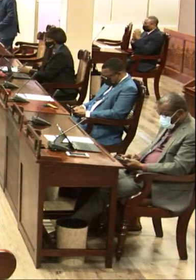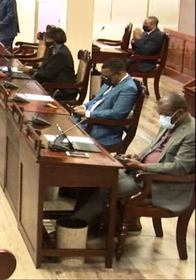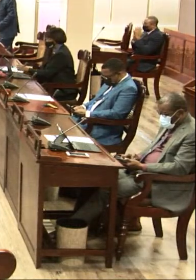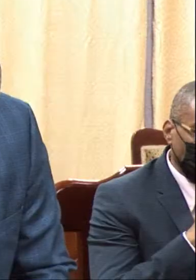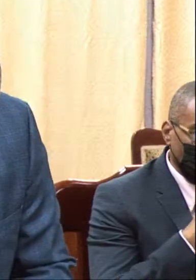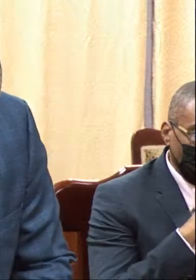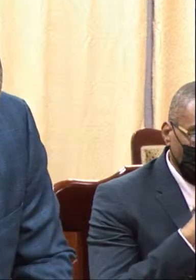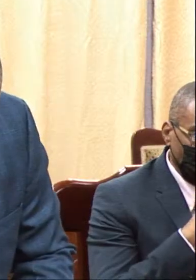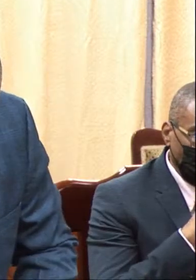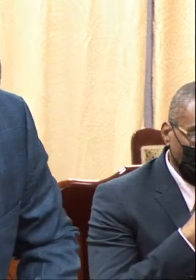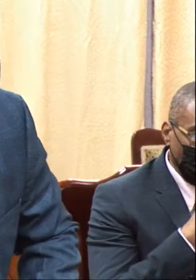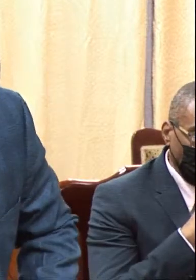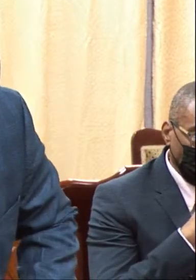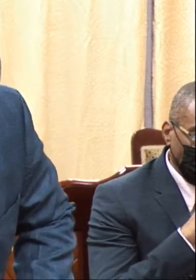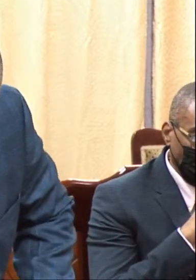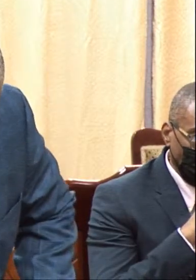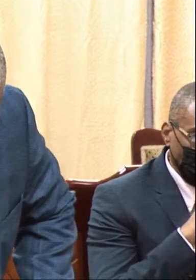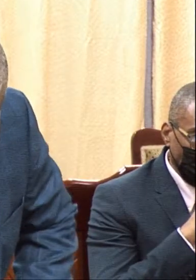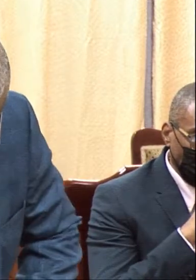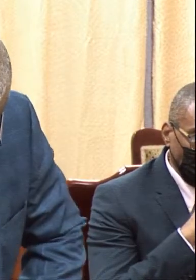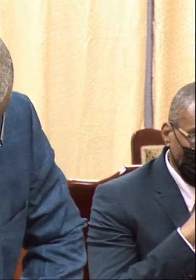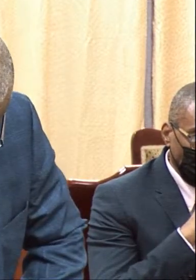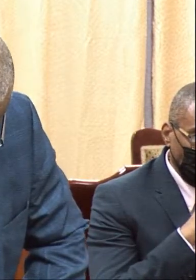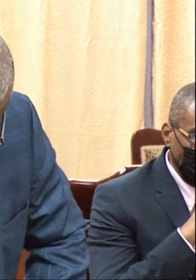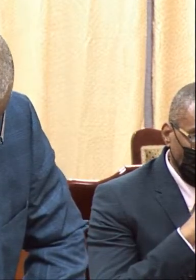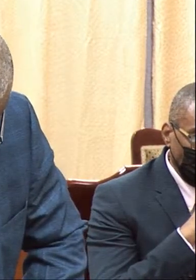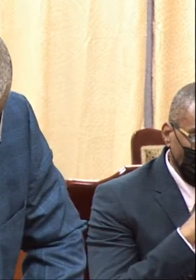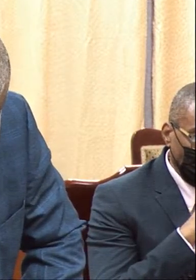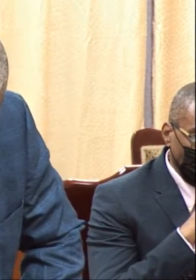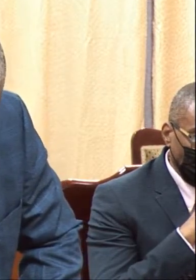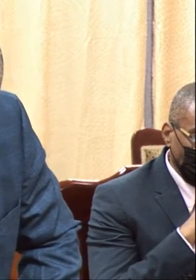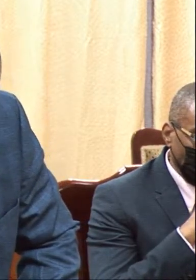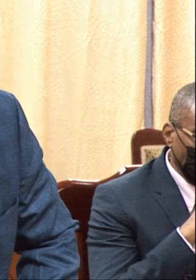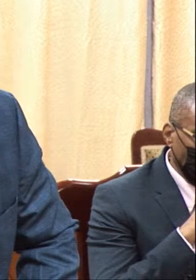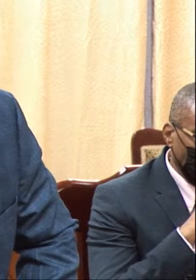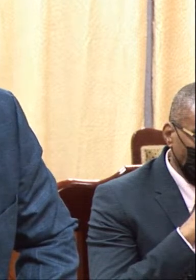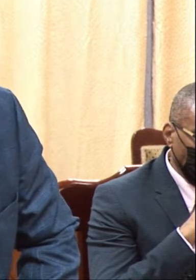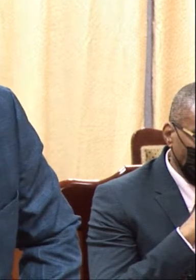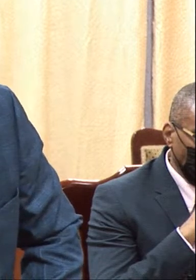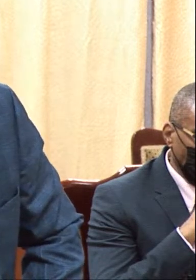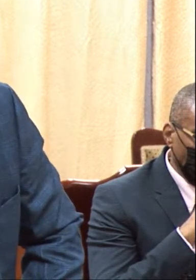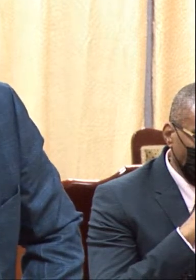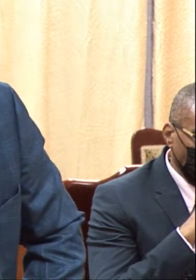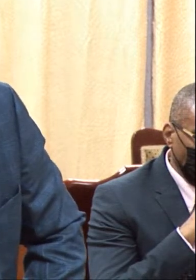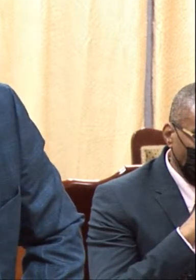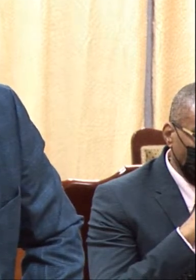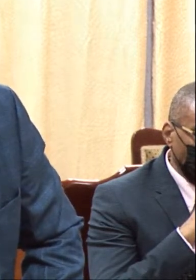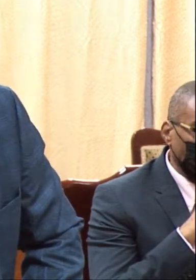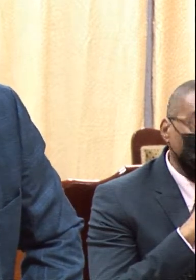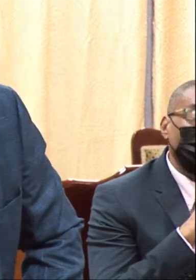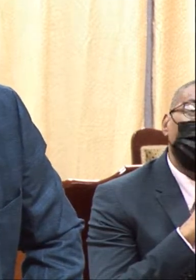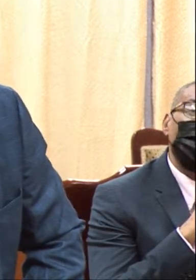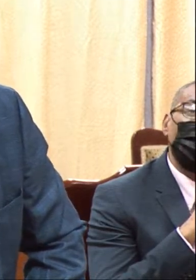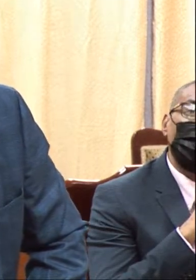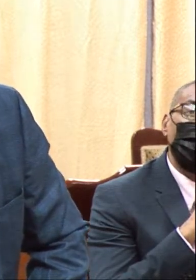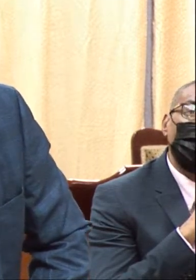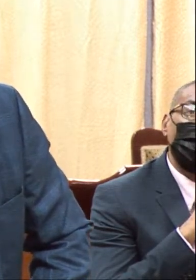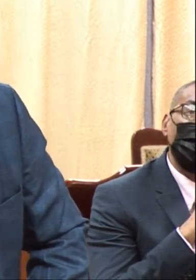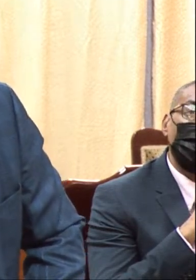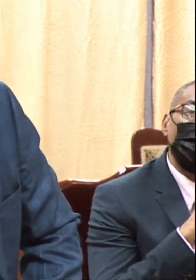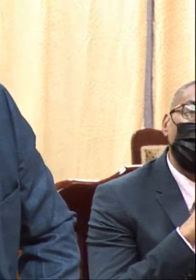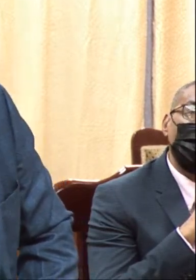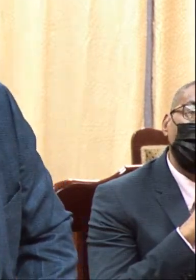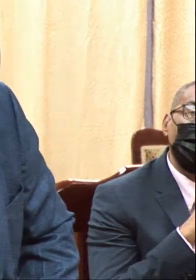Chair. And may I say to you, in the interest of full disclosure, bearing in mind what the Honourable